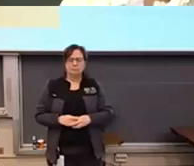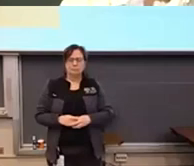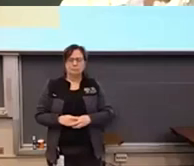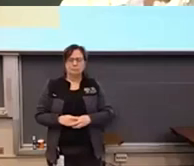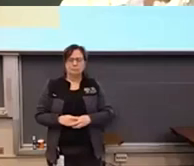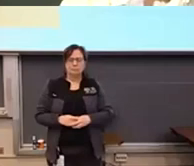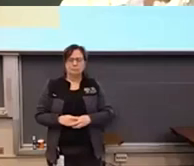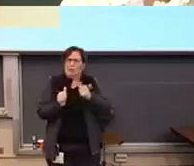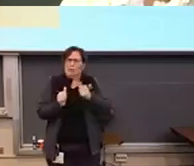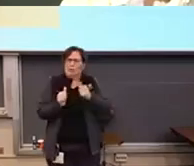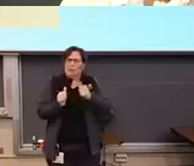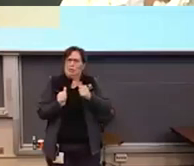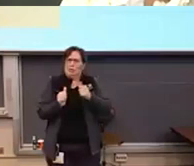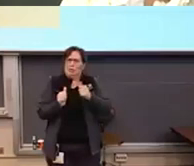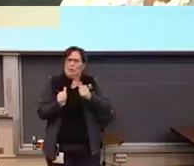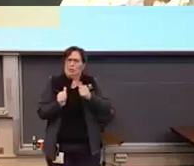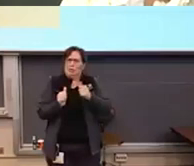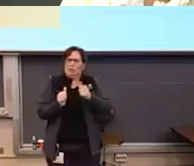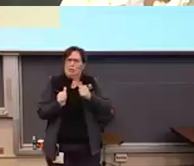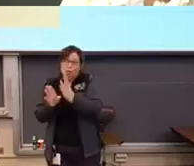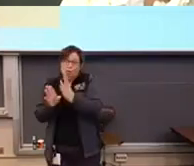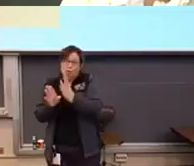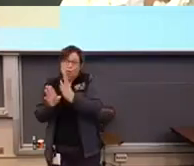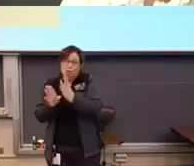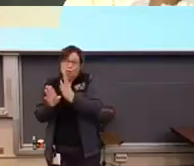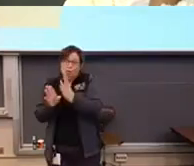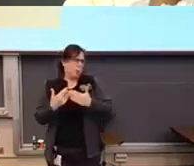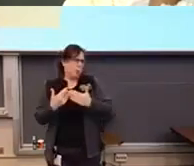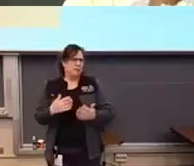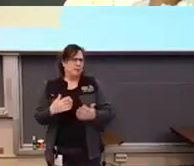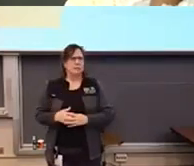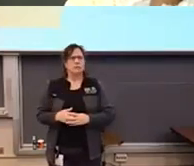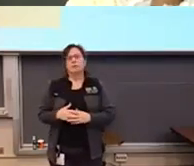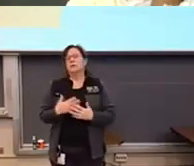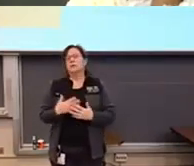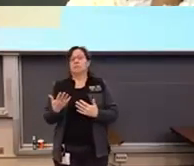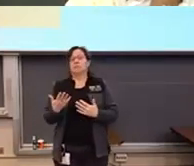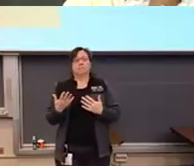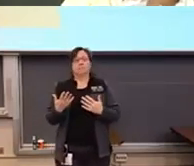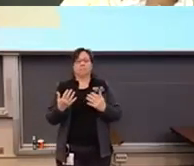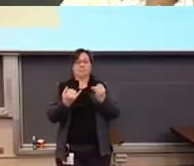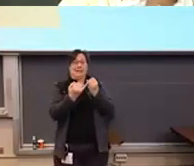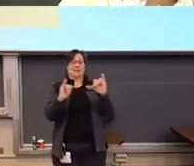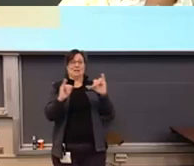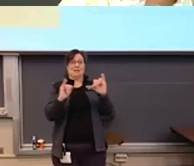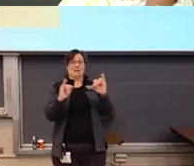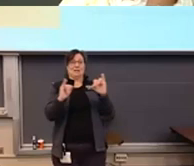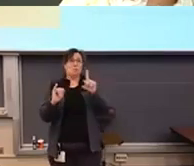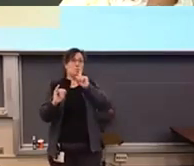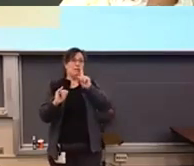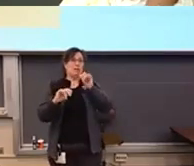of my patients and the caregivers. And I think probably all of us need to hear this. You know, independence is